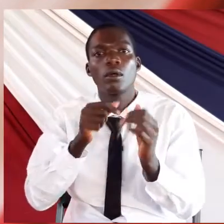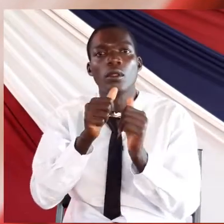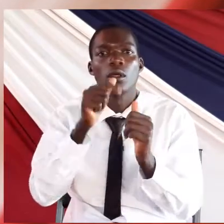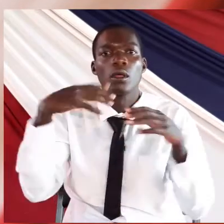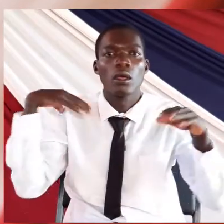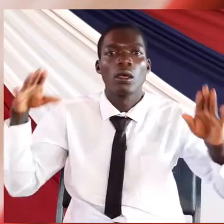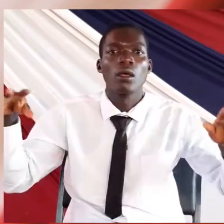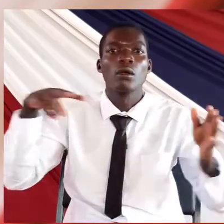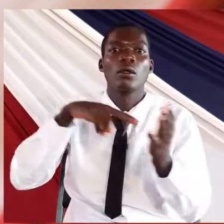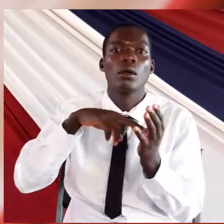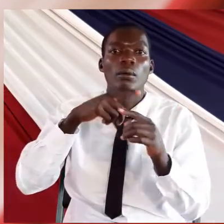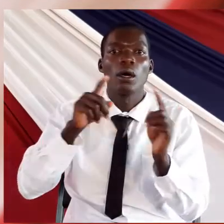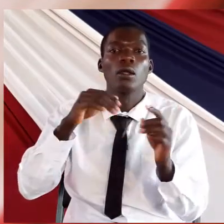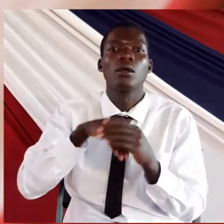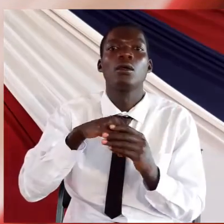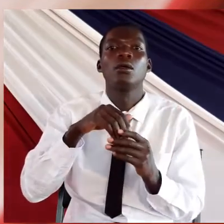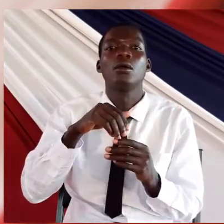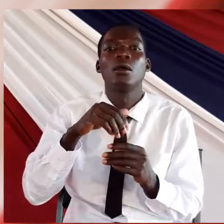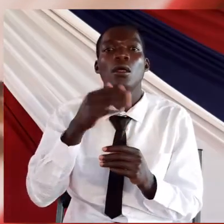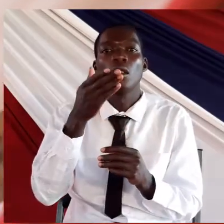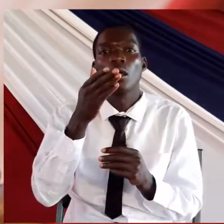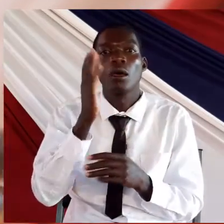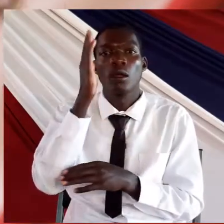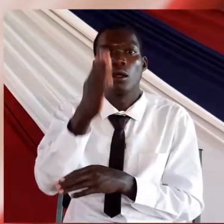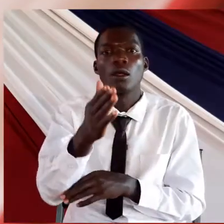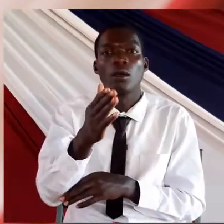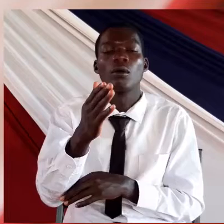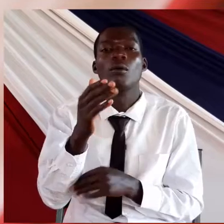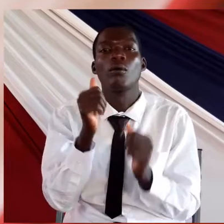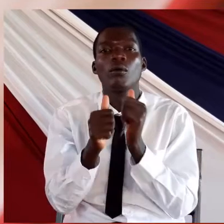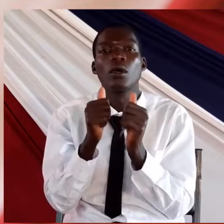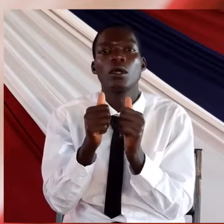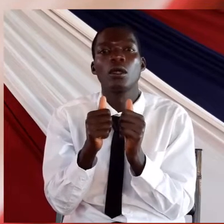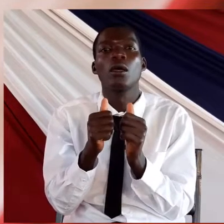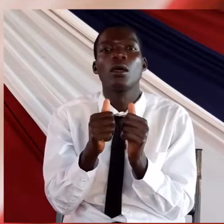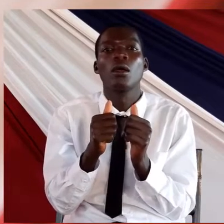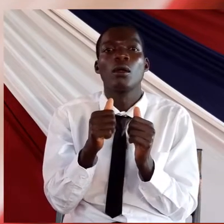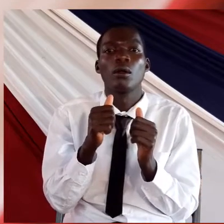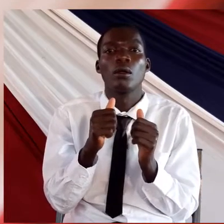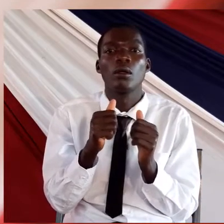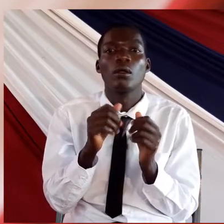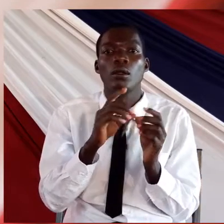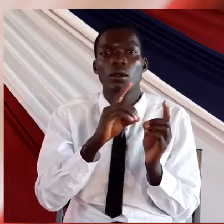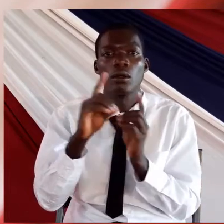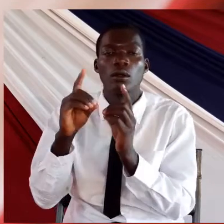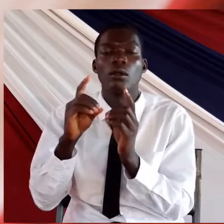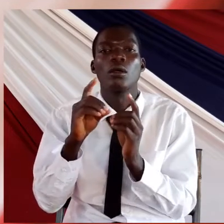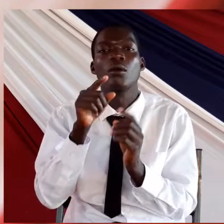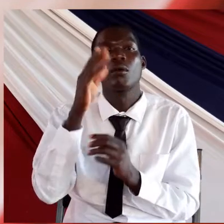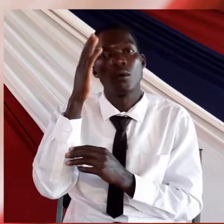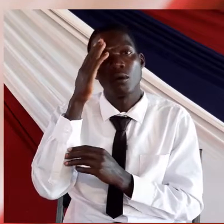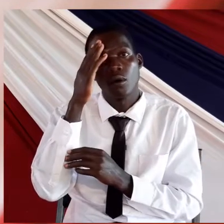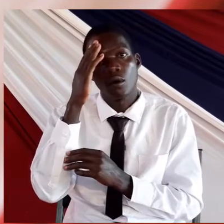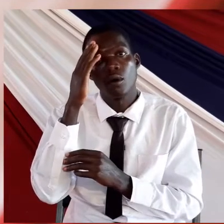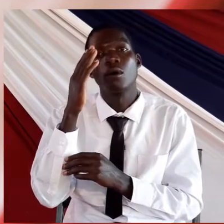standing. Yeah, yes. But indeed, to understand that there are directions through which the winds flow, mm-hmm. then that understanding is